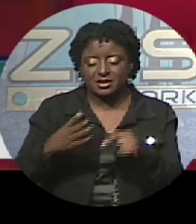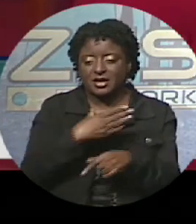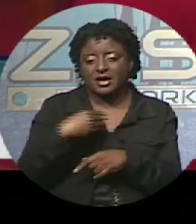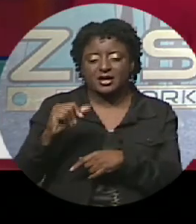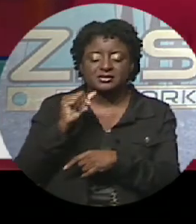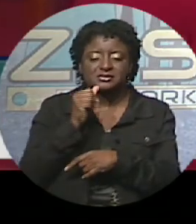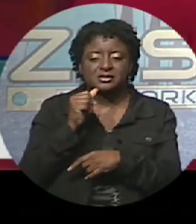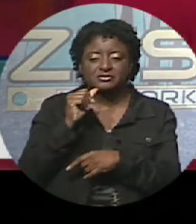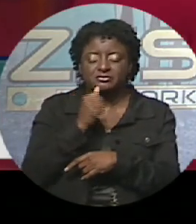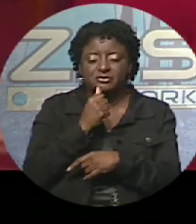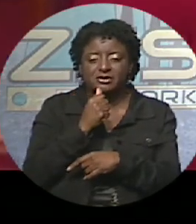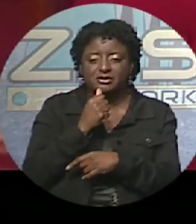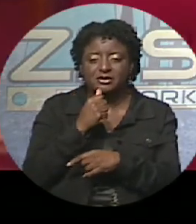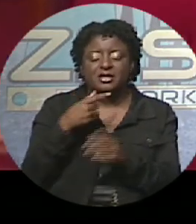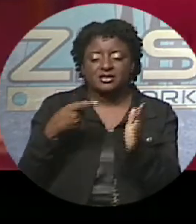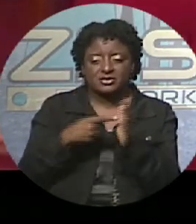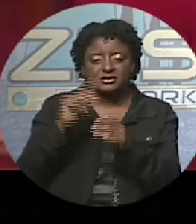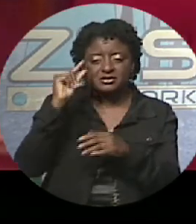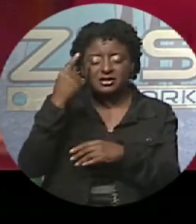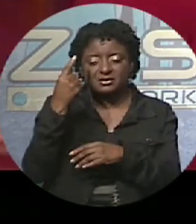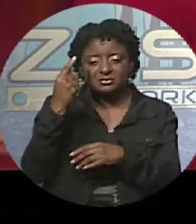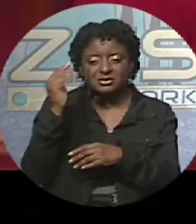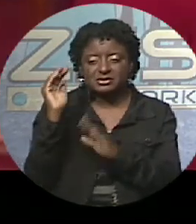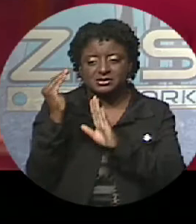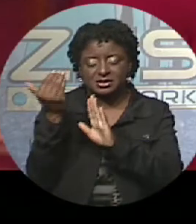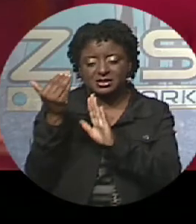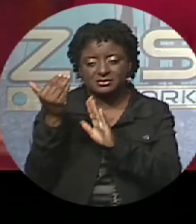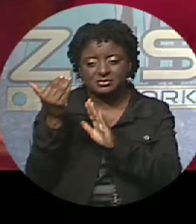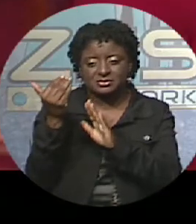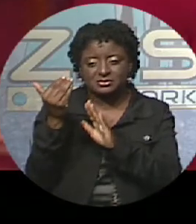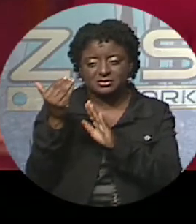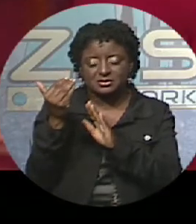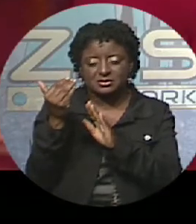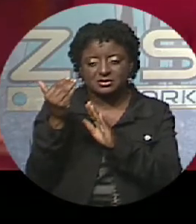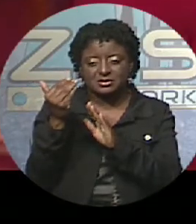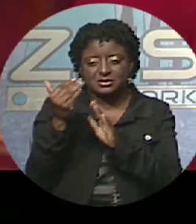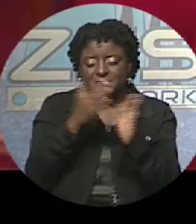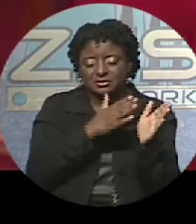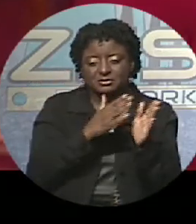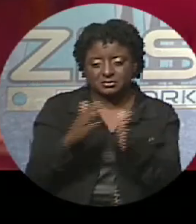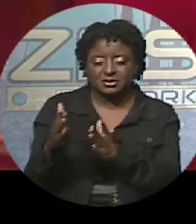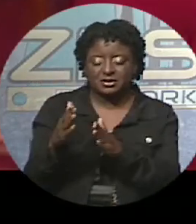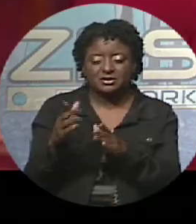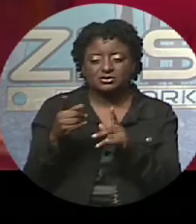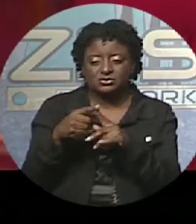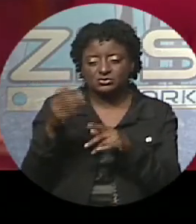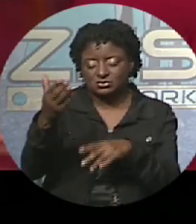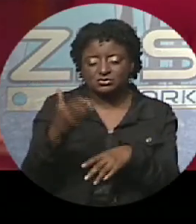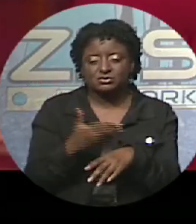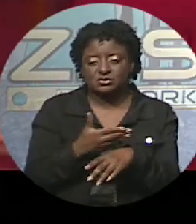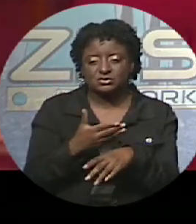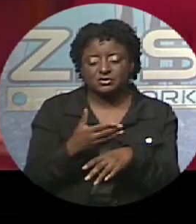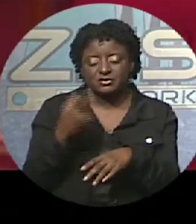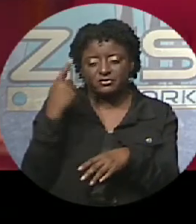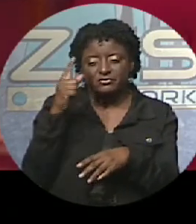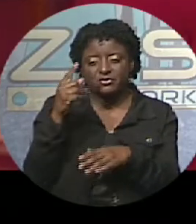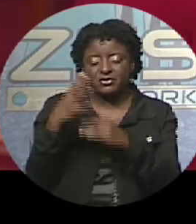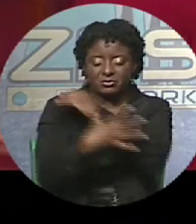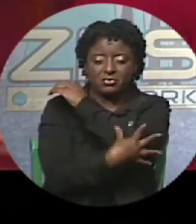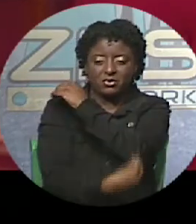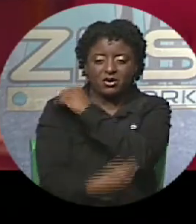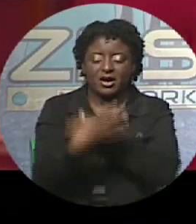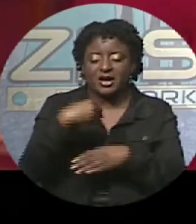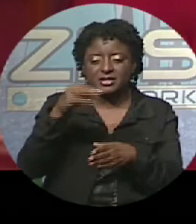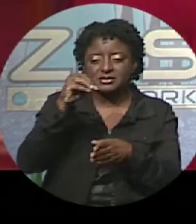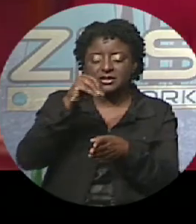seems insistent on inflicting on the poor and the middle class. It has been